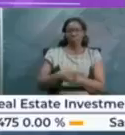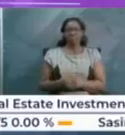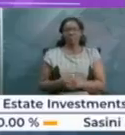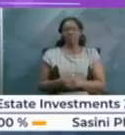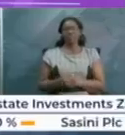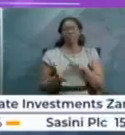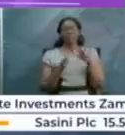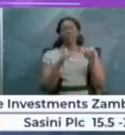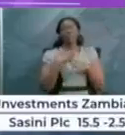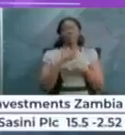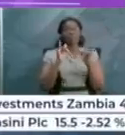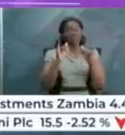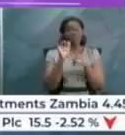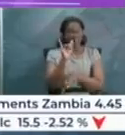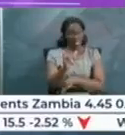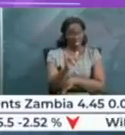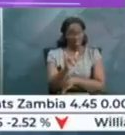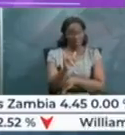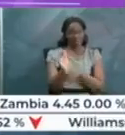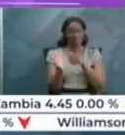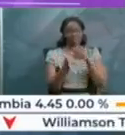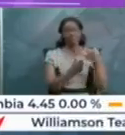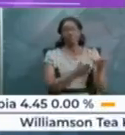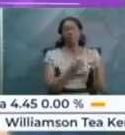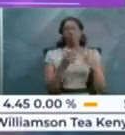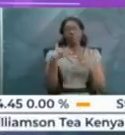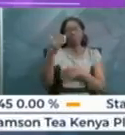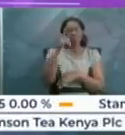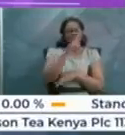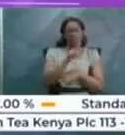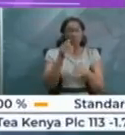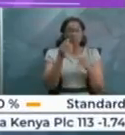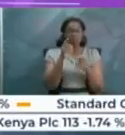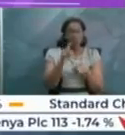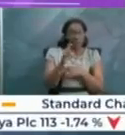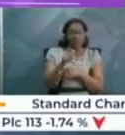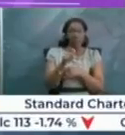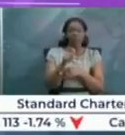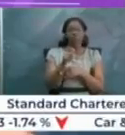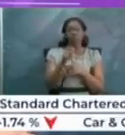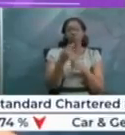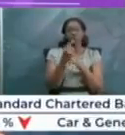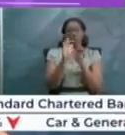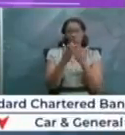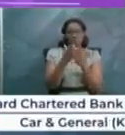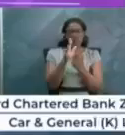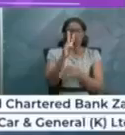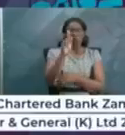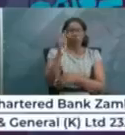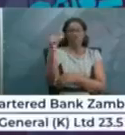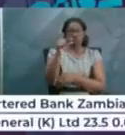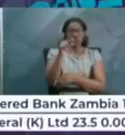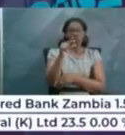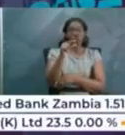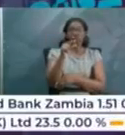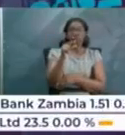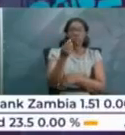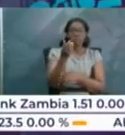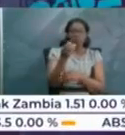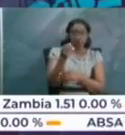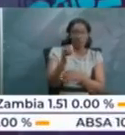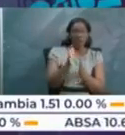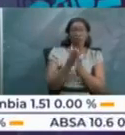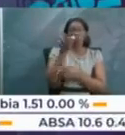stay tuned for that, guys. Now we start off with your daily needs of Somoduka that offers you a package of 2 kg maize flour, 1 kg